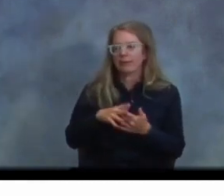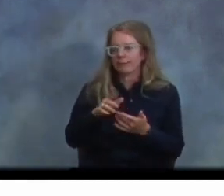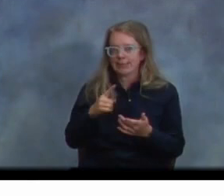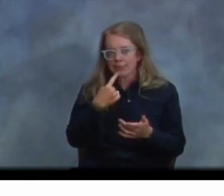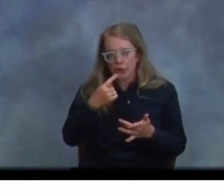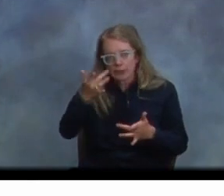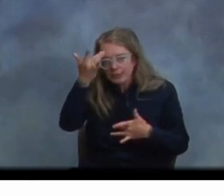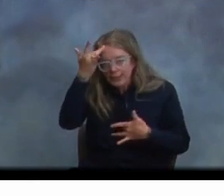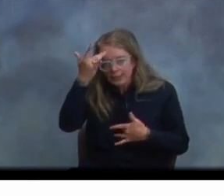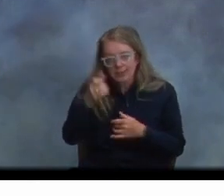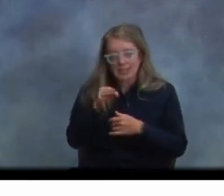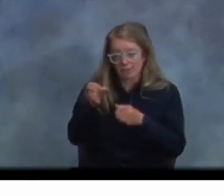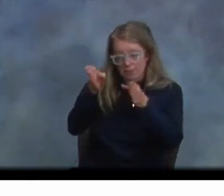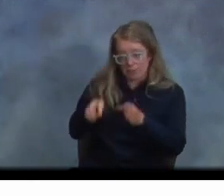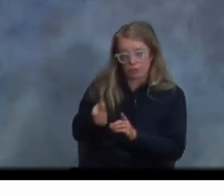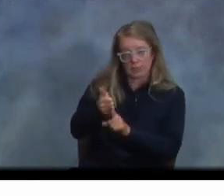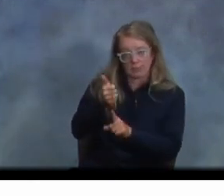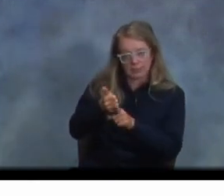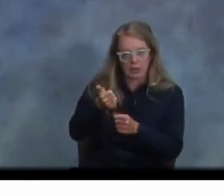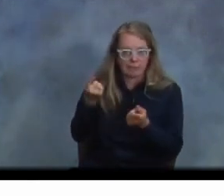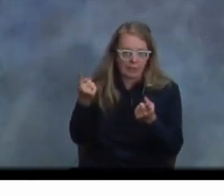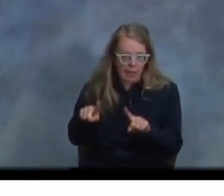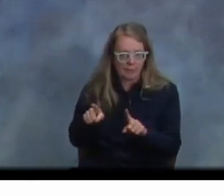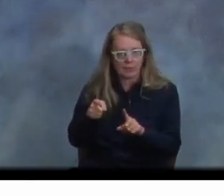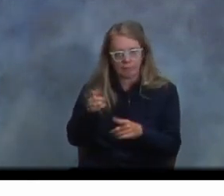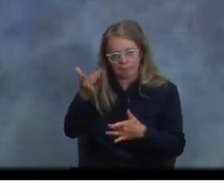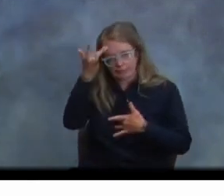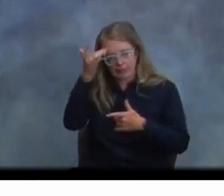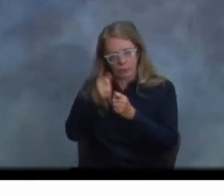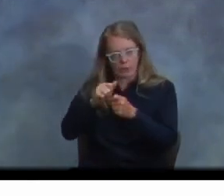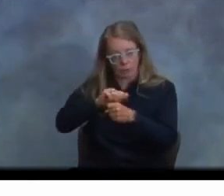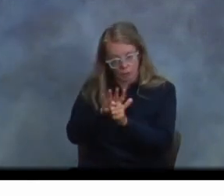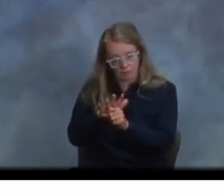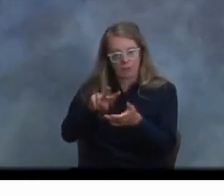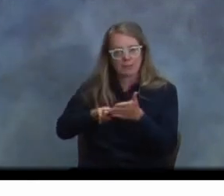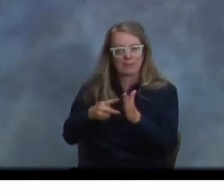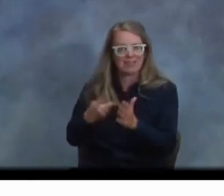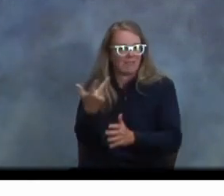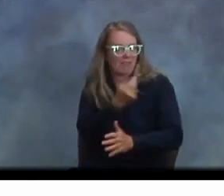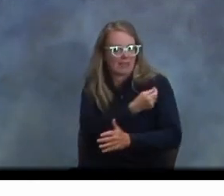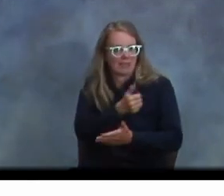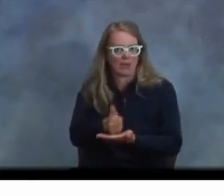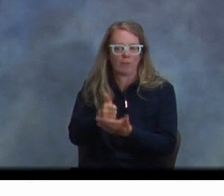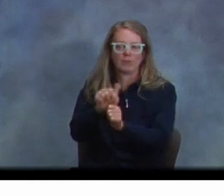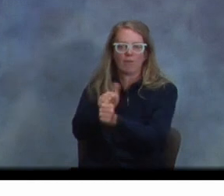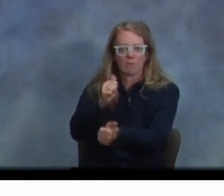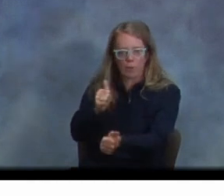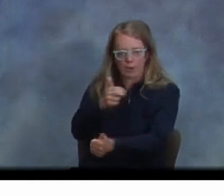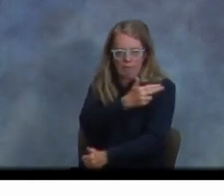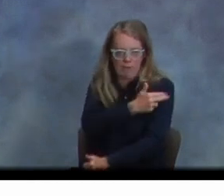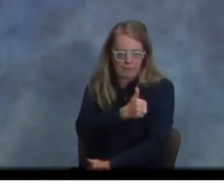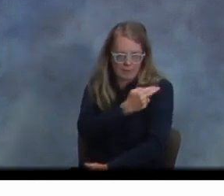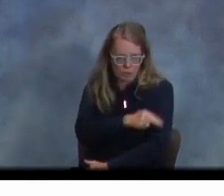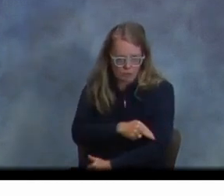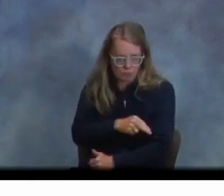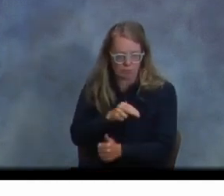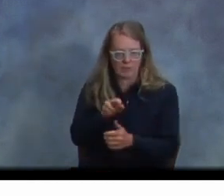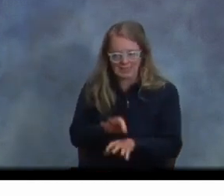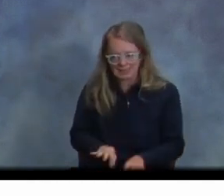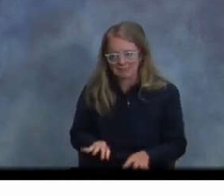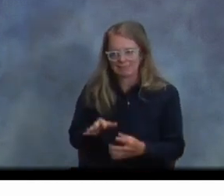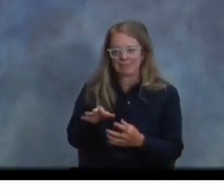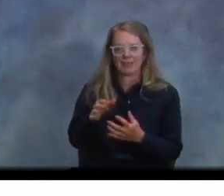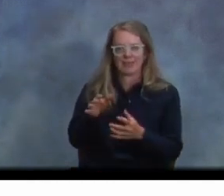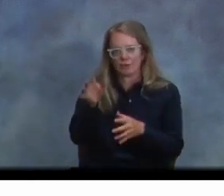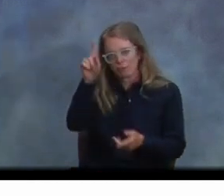somebody contract the virus, meaning it keeps us out of the hospital and significantly reduces the risk of the need for